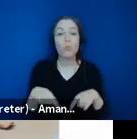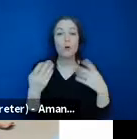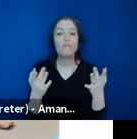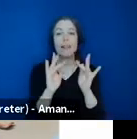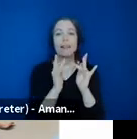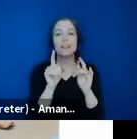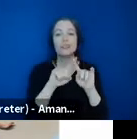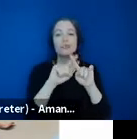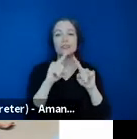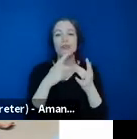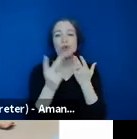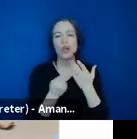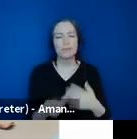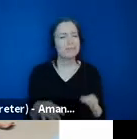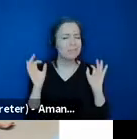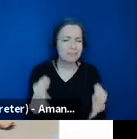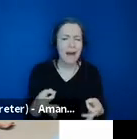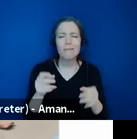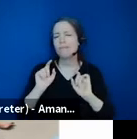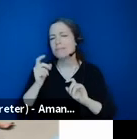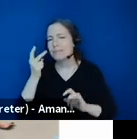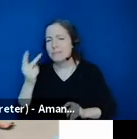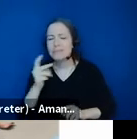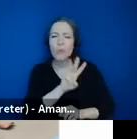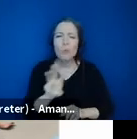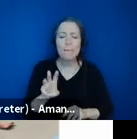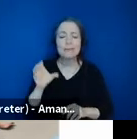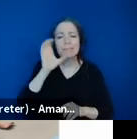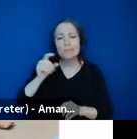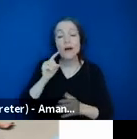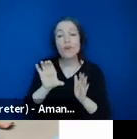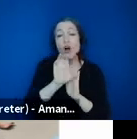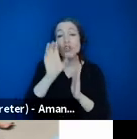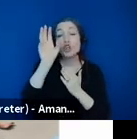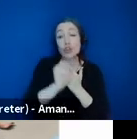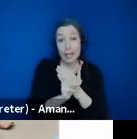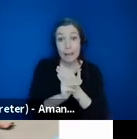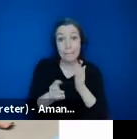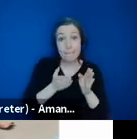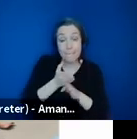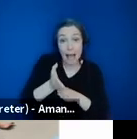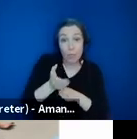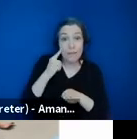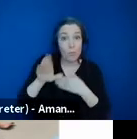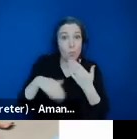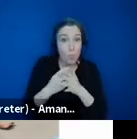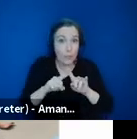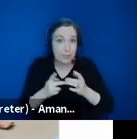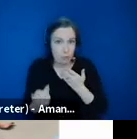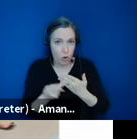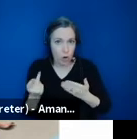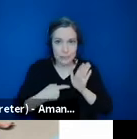check it out on our website you can look up a curriculum pathway for all programs. So this basically means it will show you a breakdown